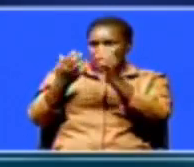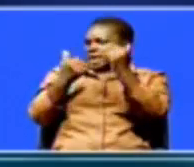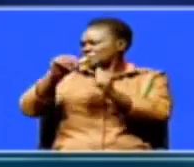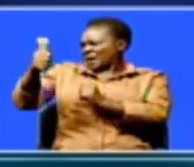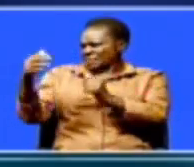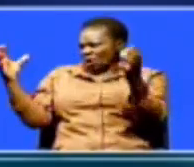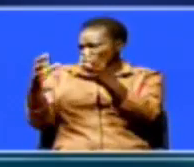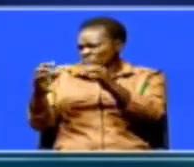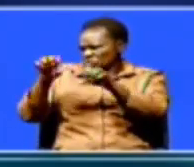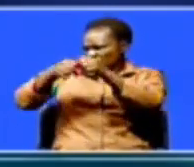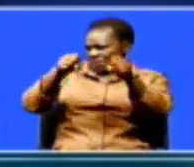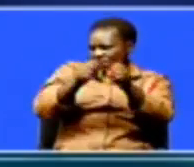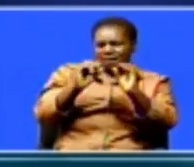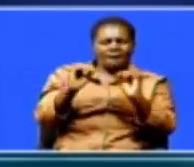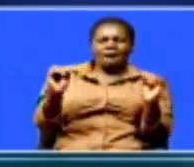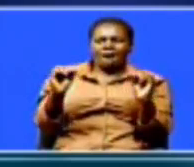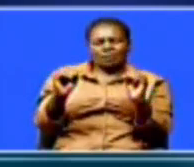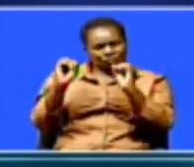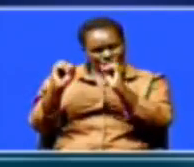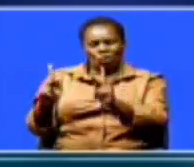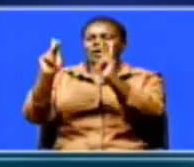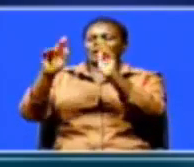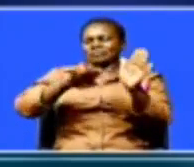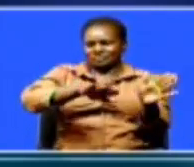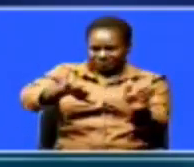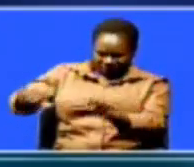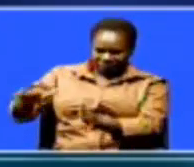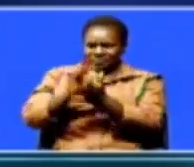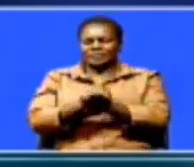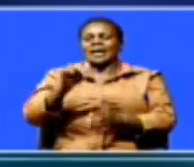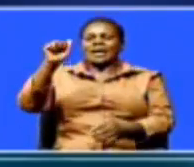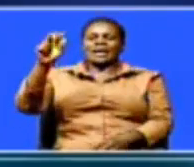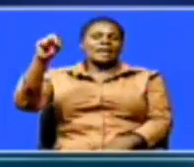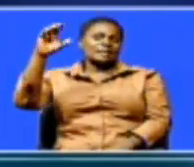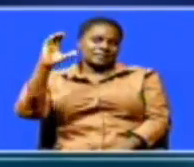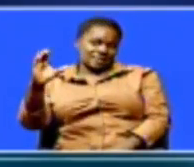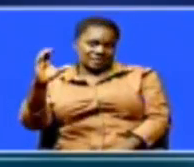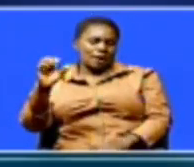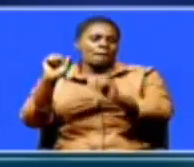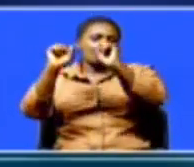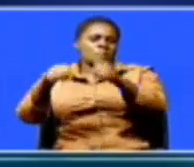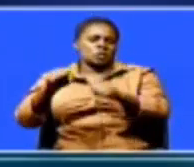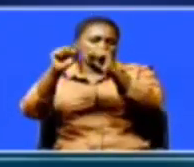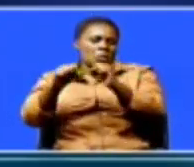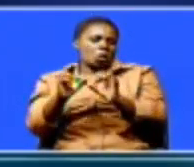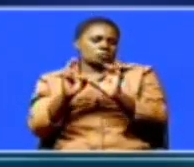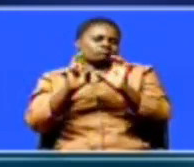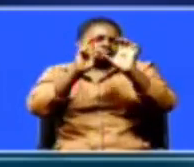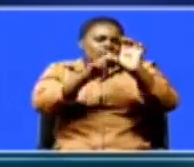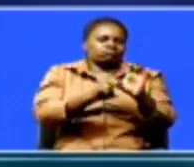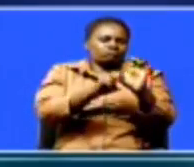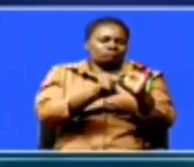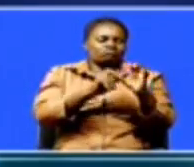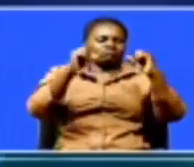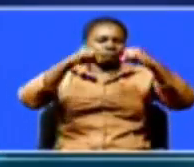expect any other party to interfere with us. That's answered. But does the ANC party, are there any plans to cooperate or get into